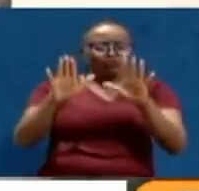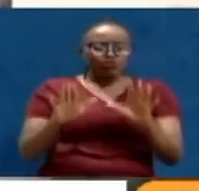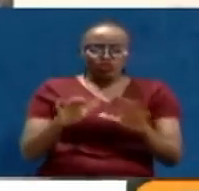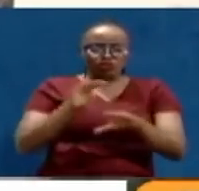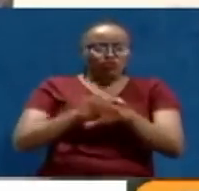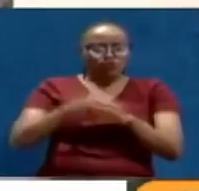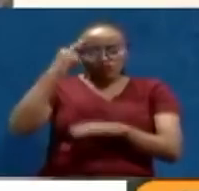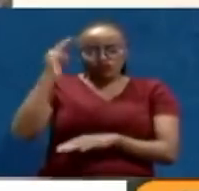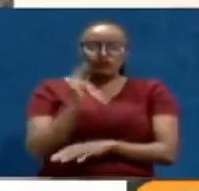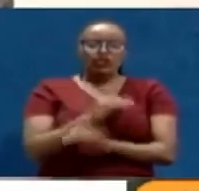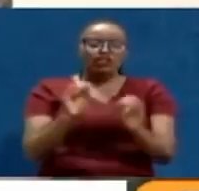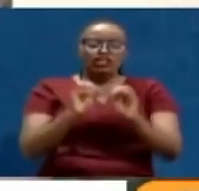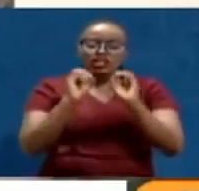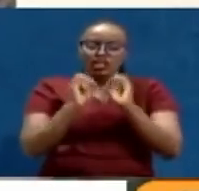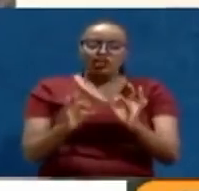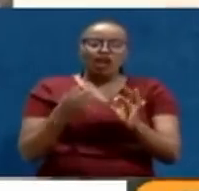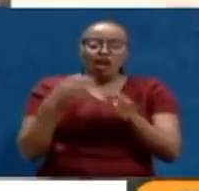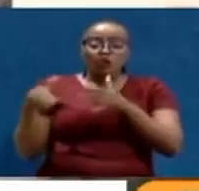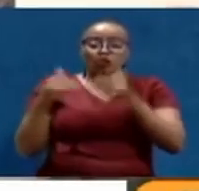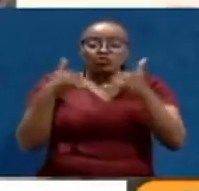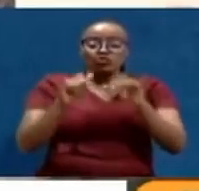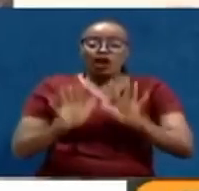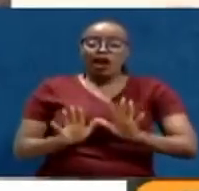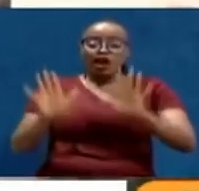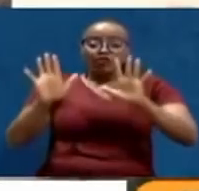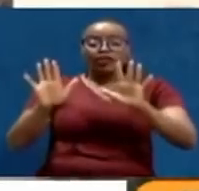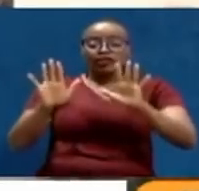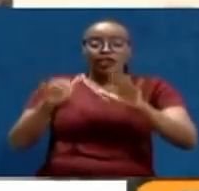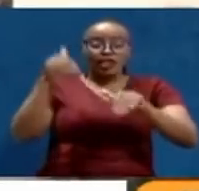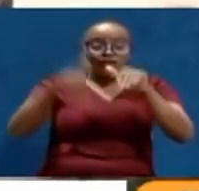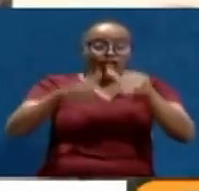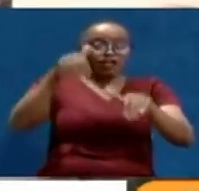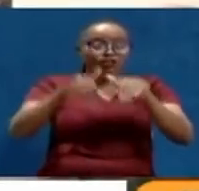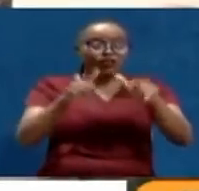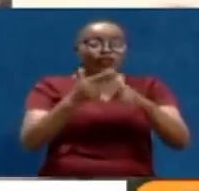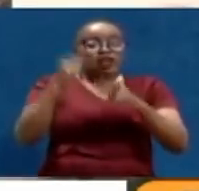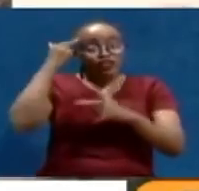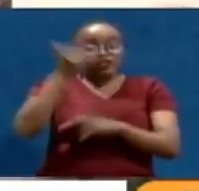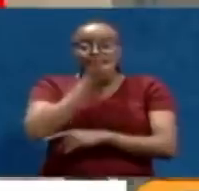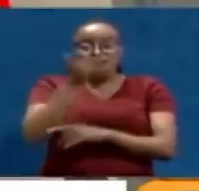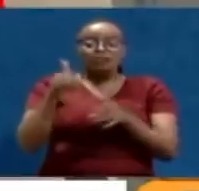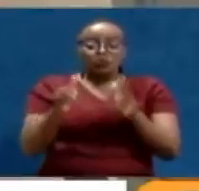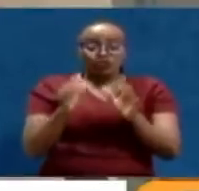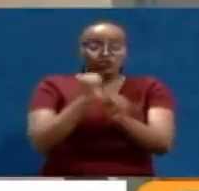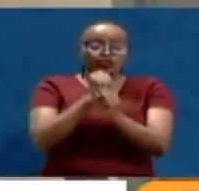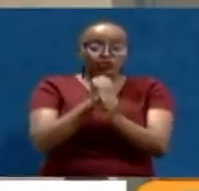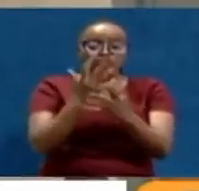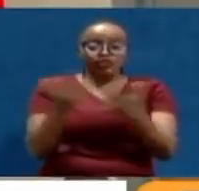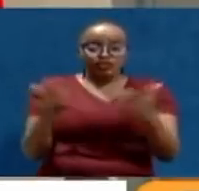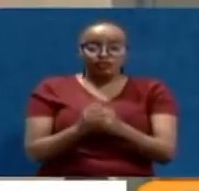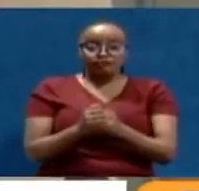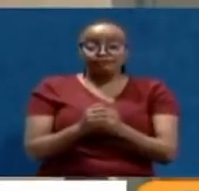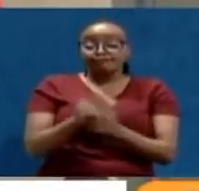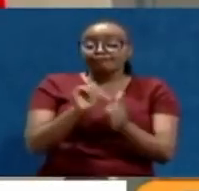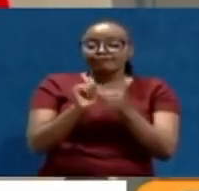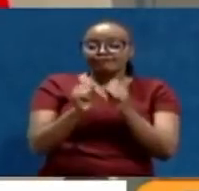us. If there's a way to avoid a by-election in Nairobi, I think it's the best way to go. The direction of the race